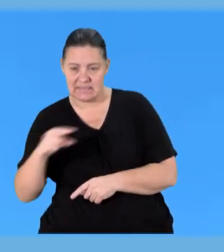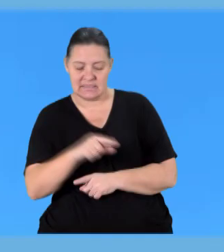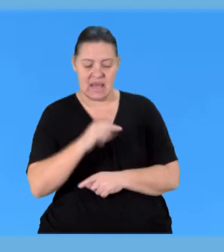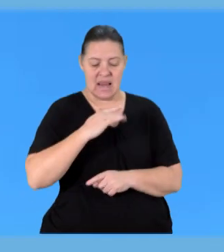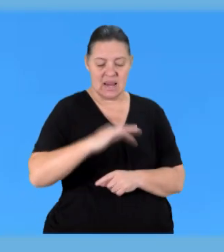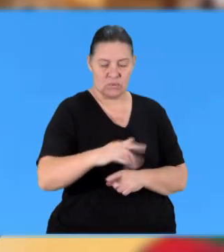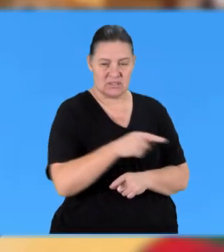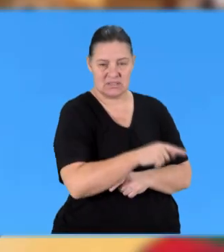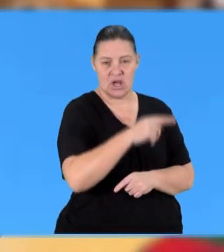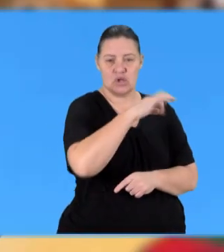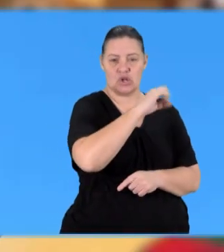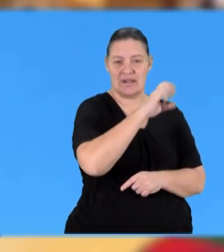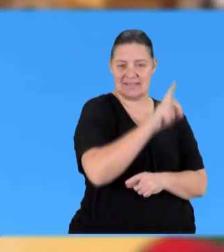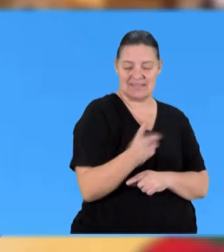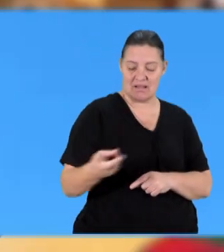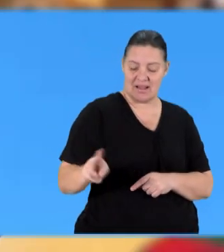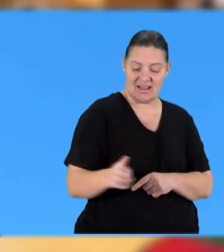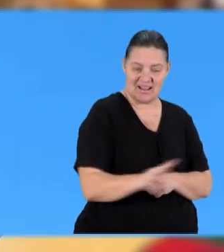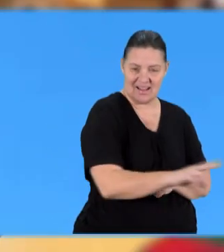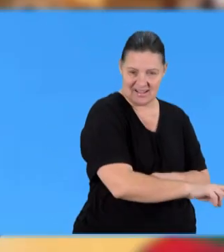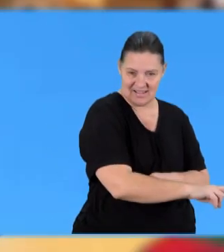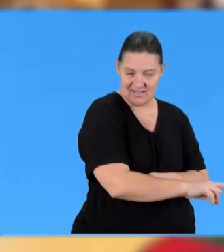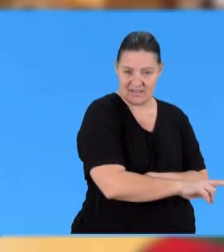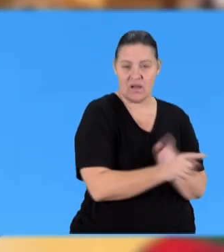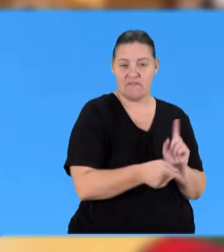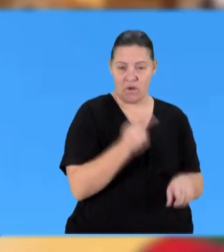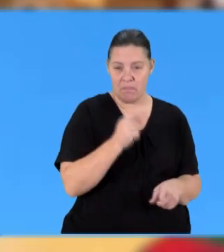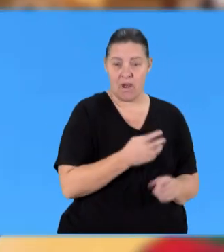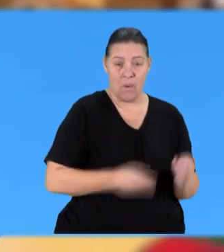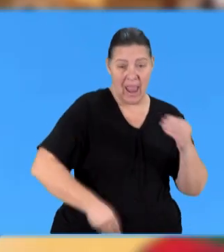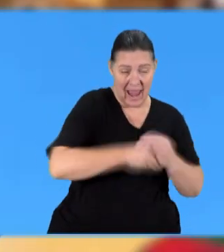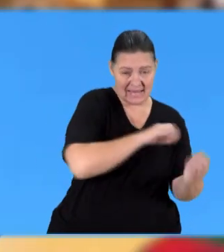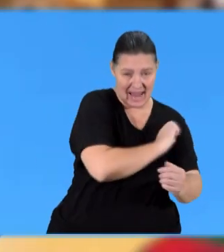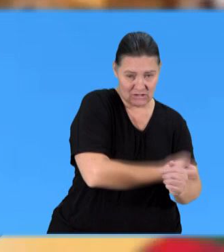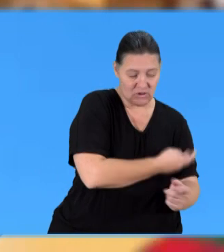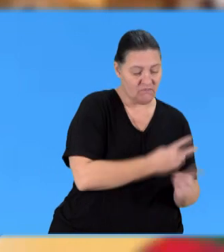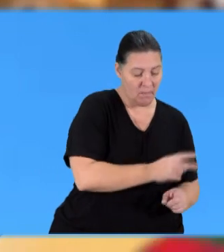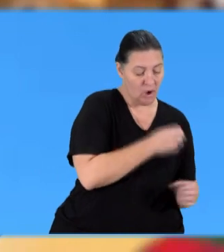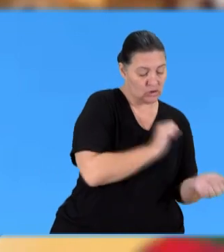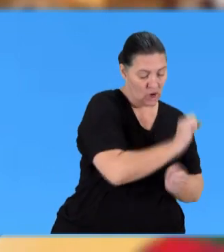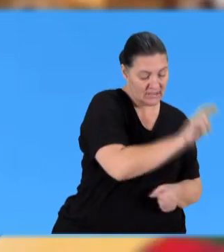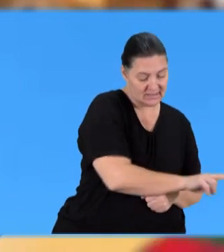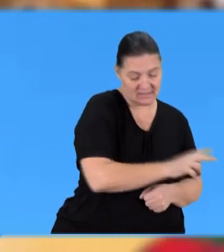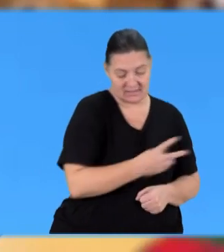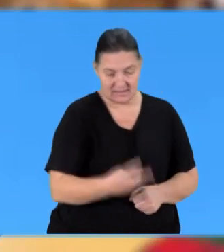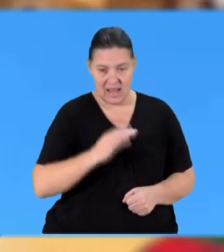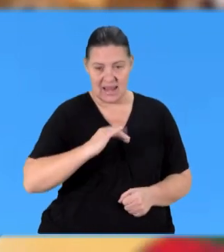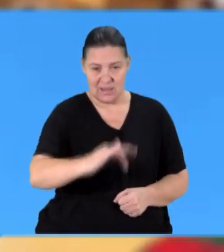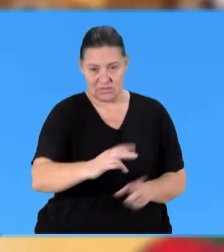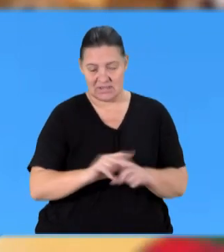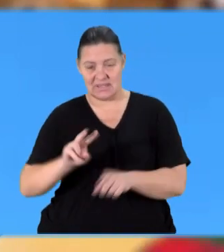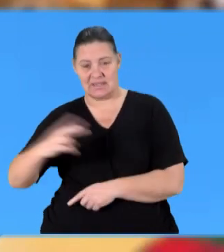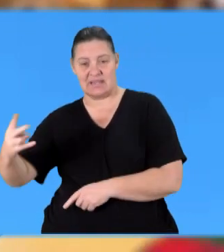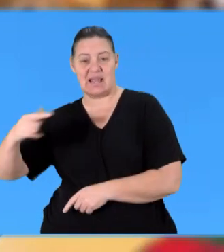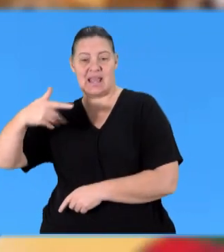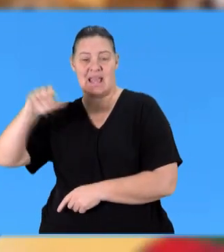solid. And when we are adding energy, the substances are moving from solid, liquid to gas. And in between the